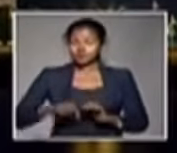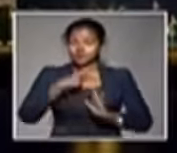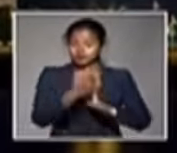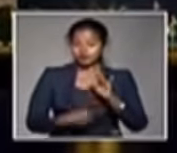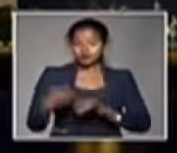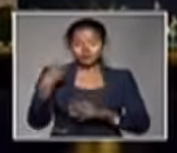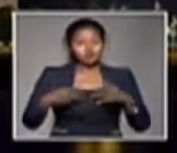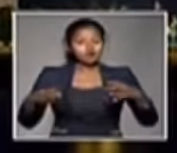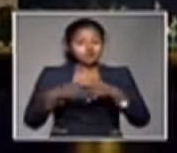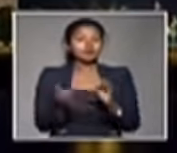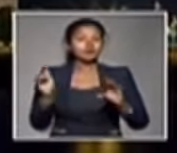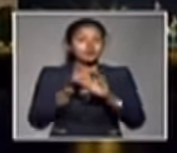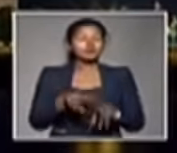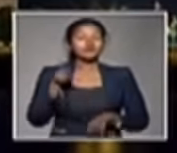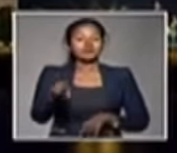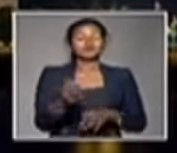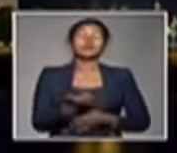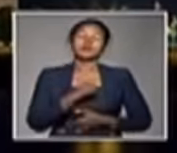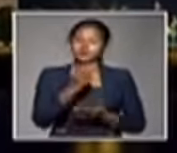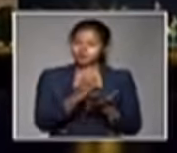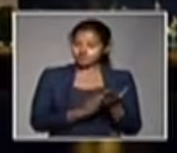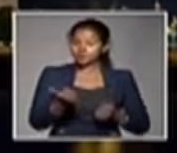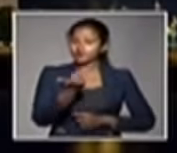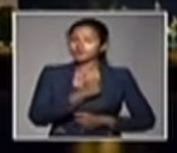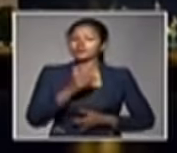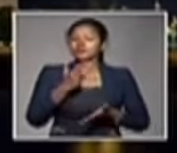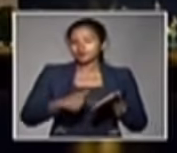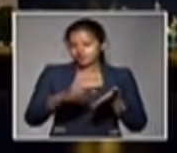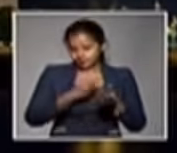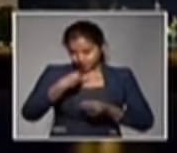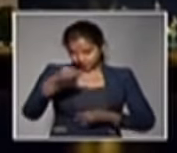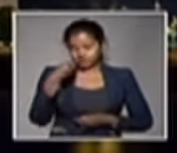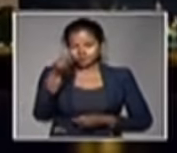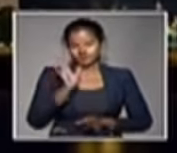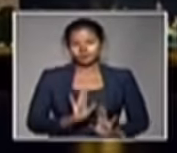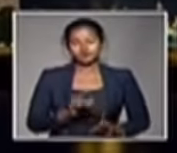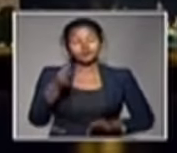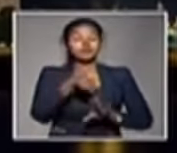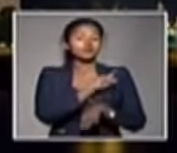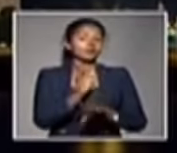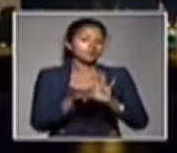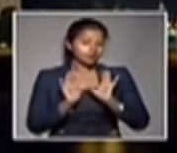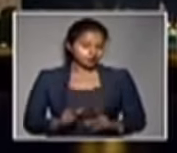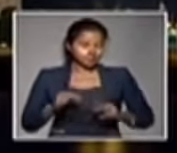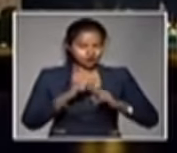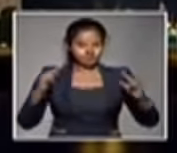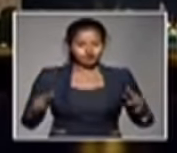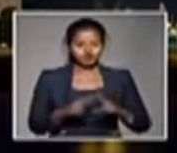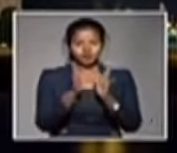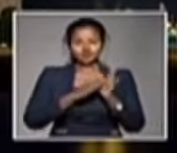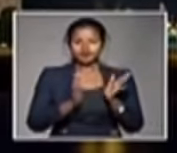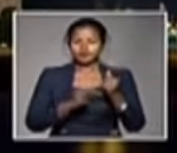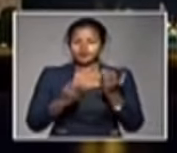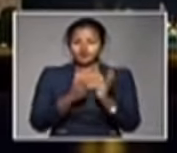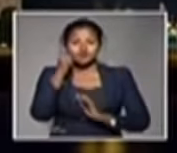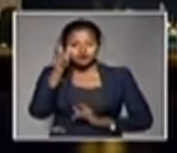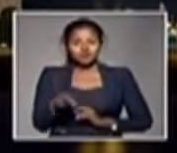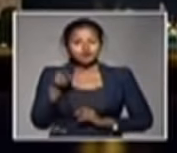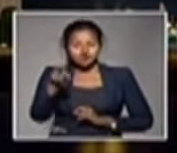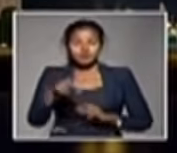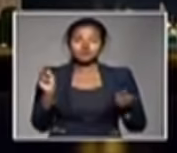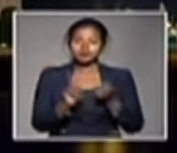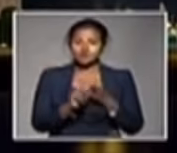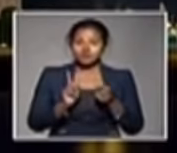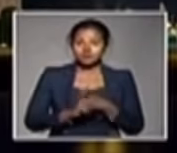Congress, also voted in favour of the 20th Amendment yesterday. Parliamentarian M.S. Taufik, who contested from